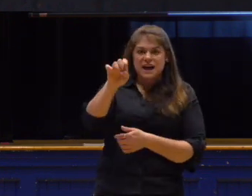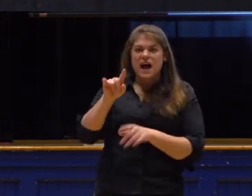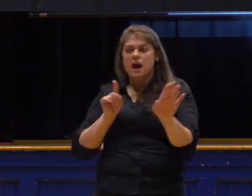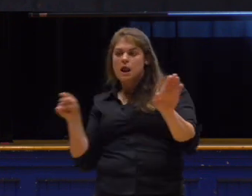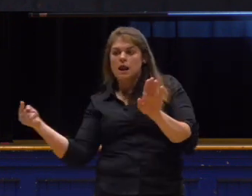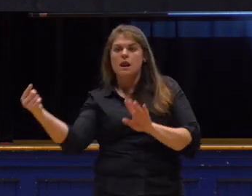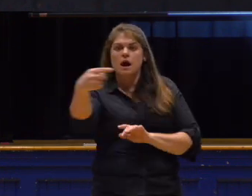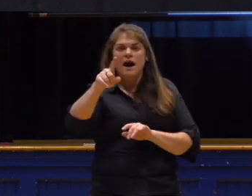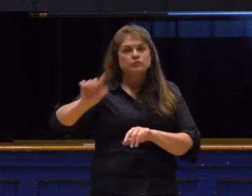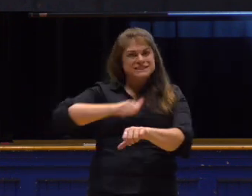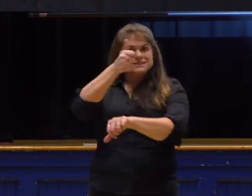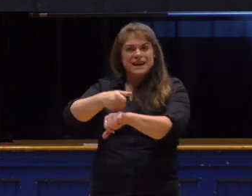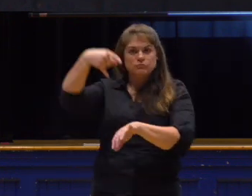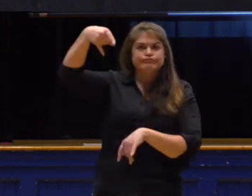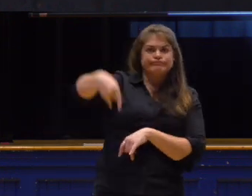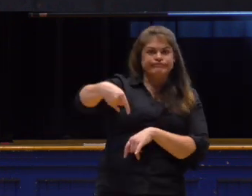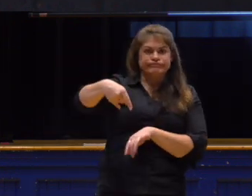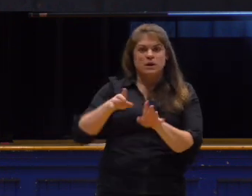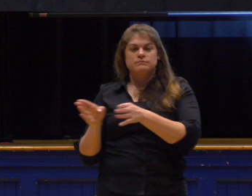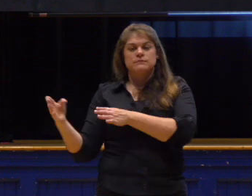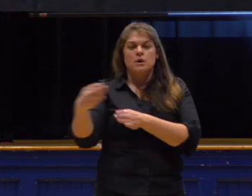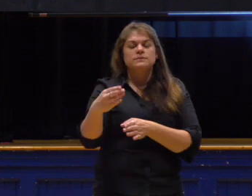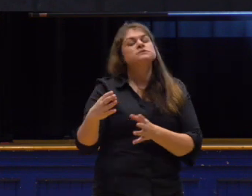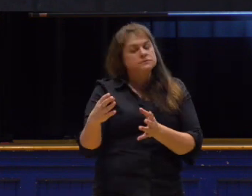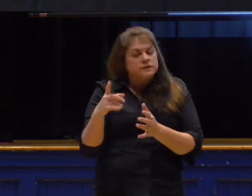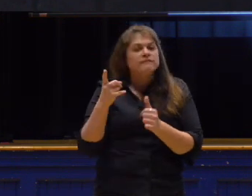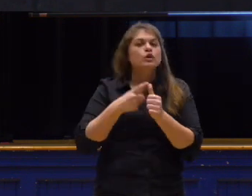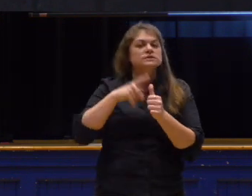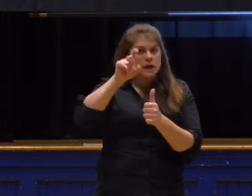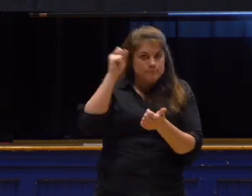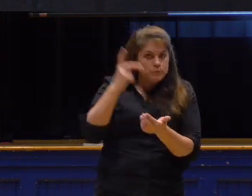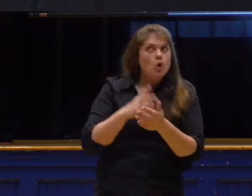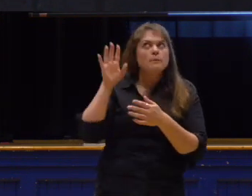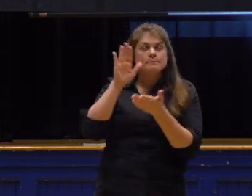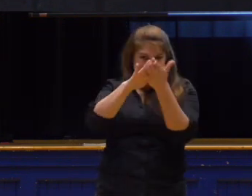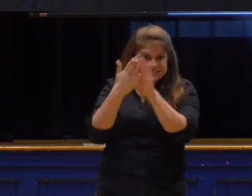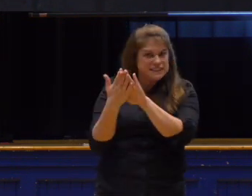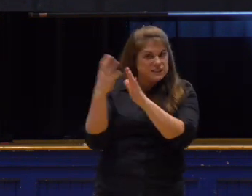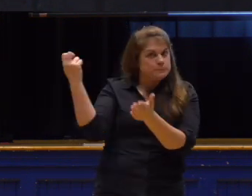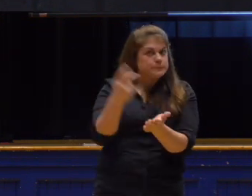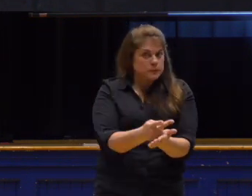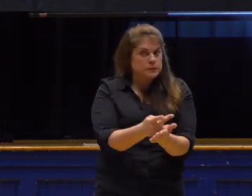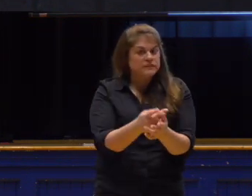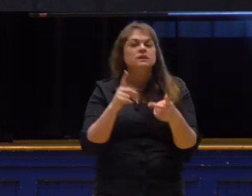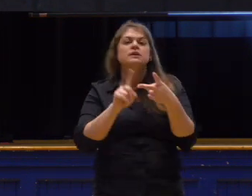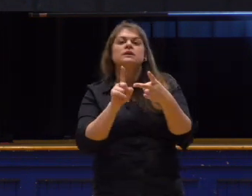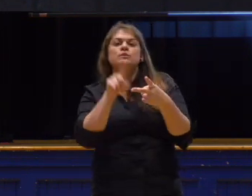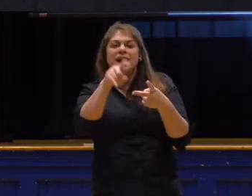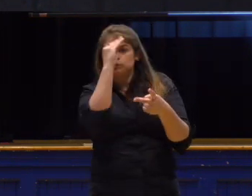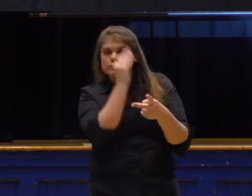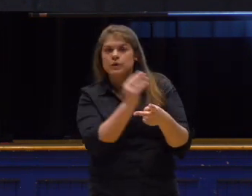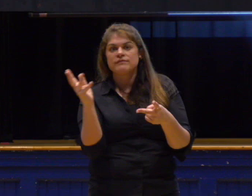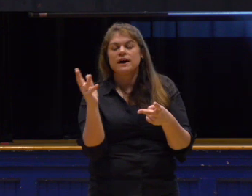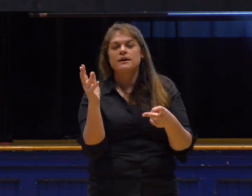or something that has to be put in place, first of all, it has to get approved by the city. And then we also need to